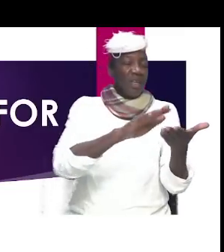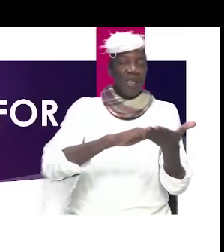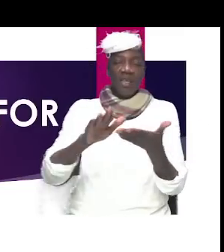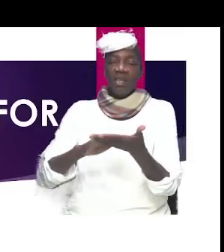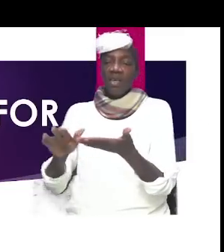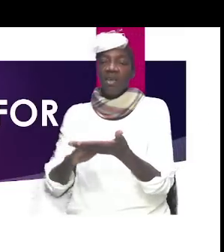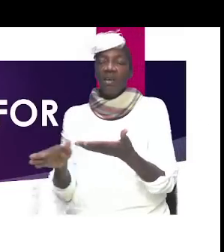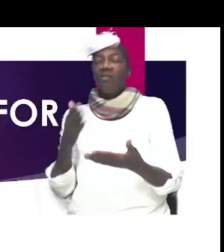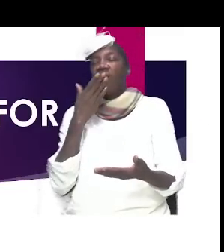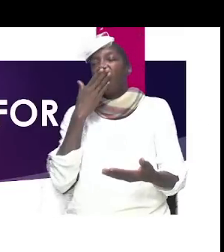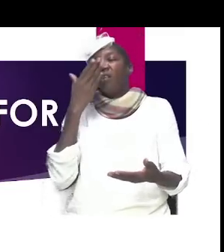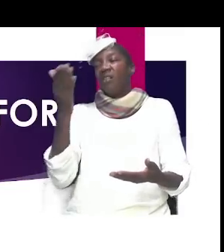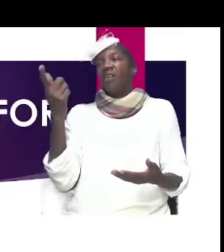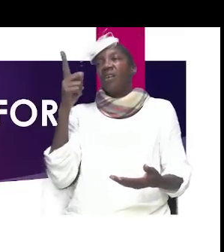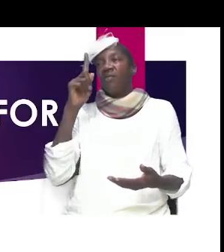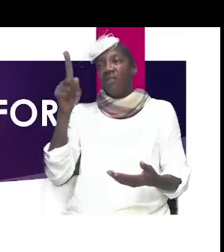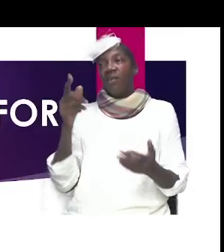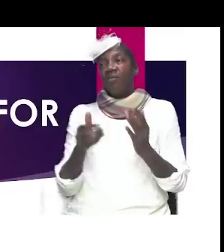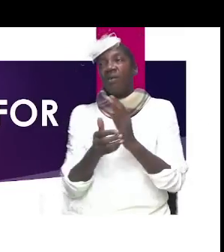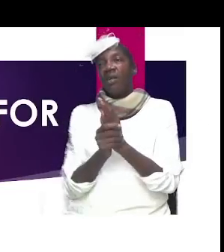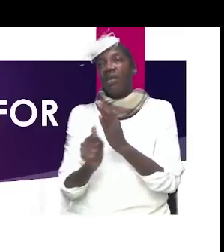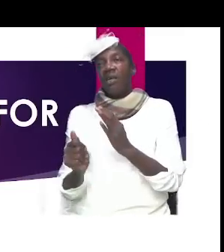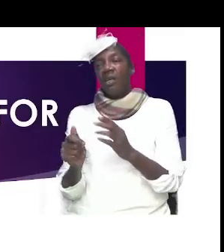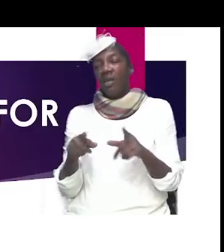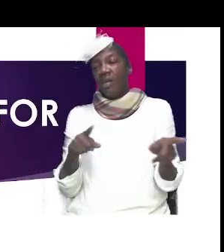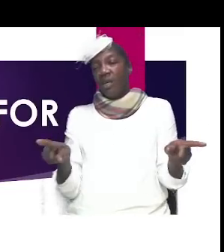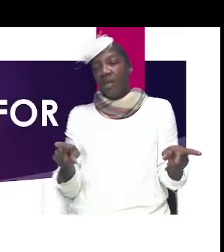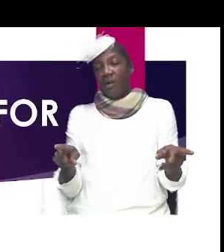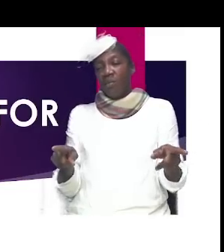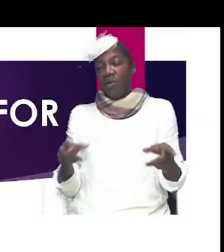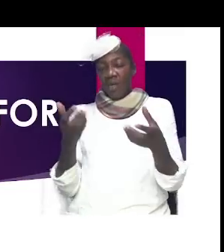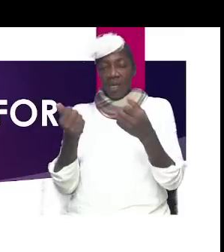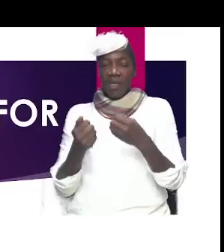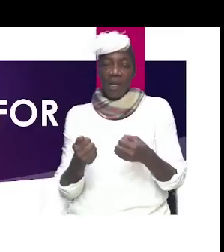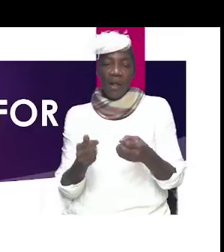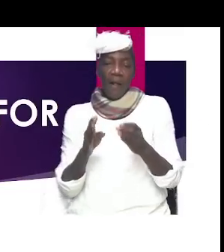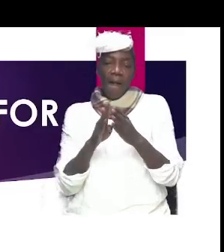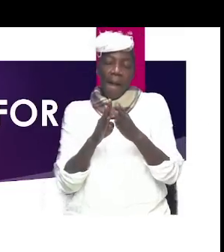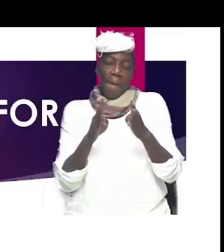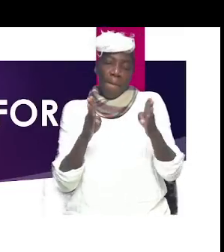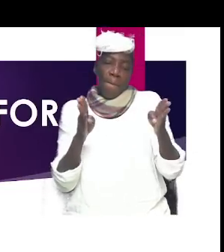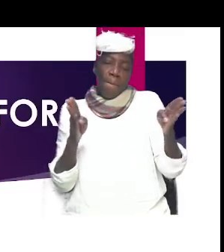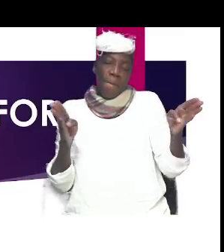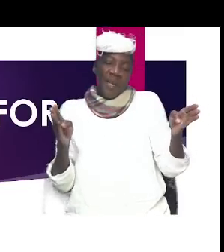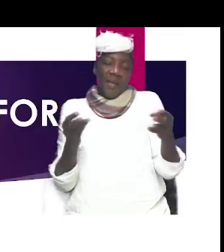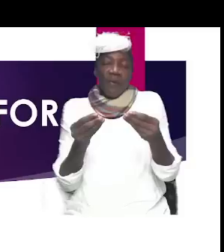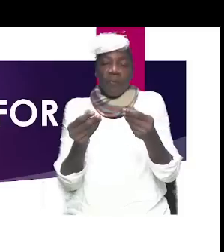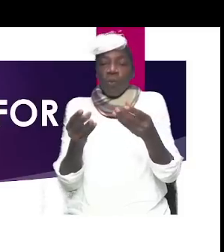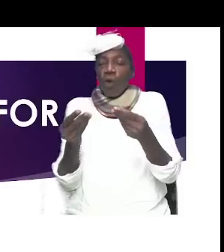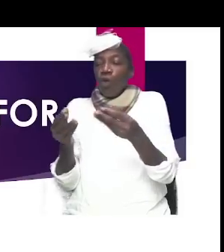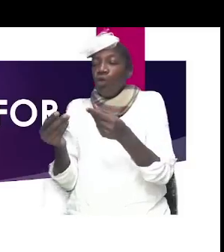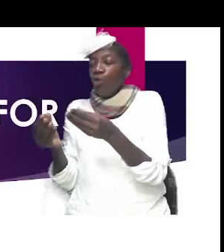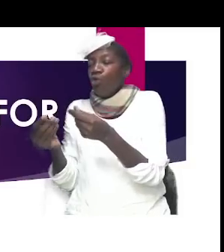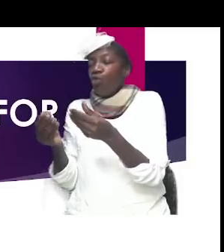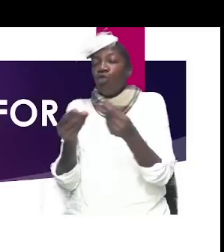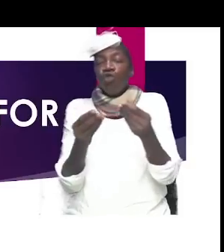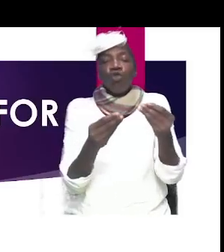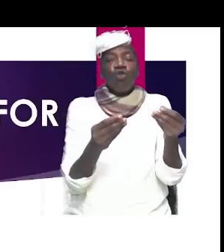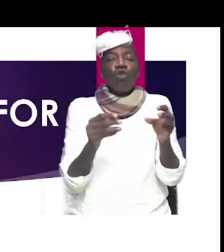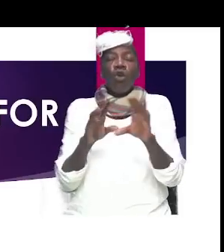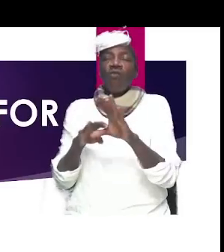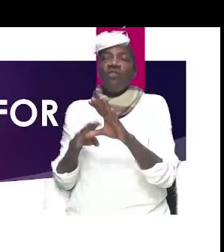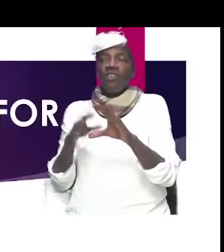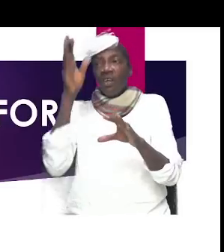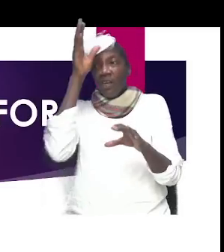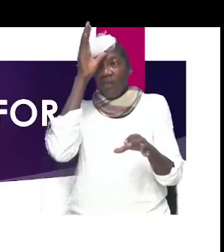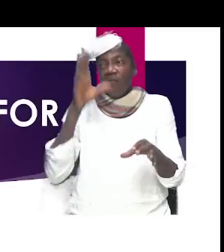thank her for the $1. But then we get a big soft chair for the man who give the million, or the woman who give the million, because